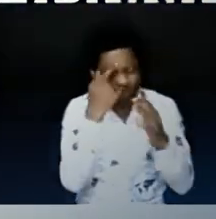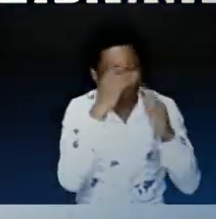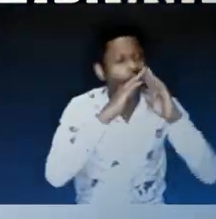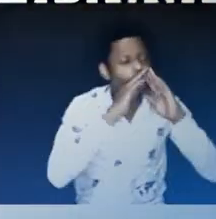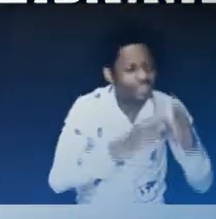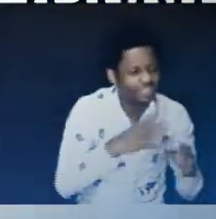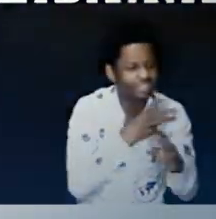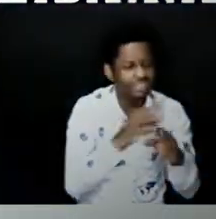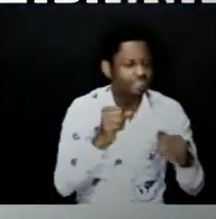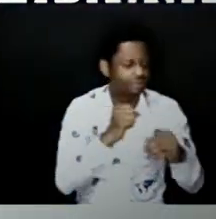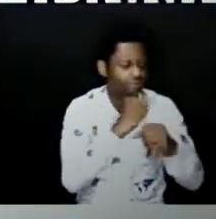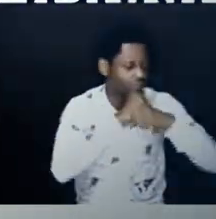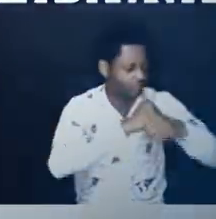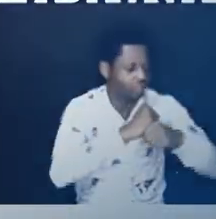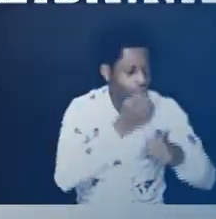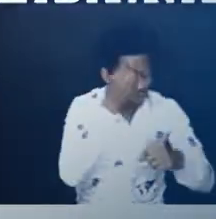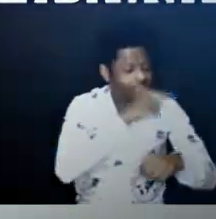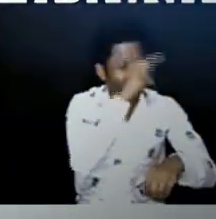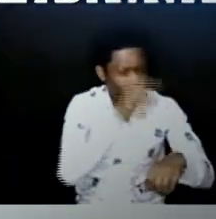nations.